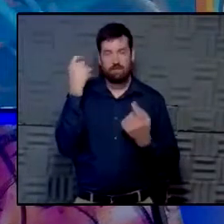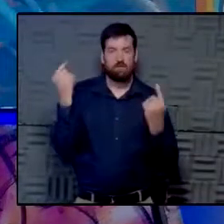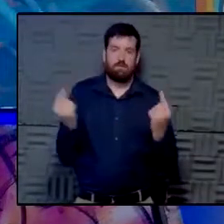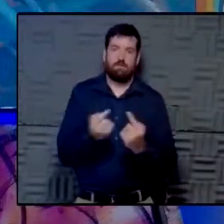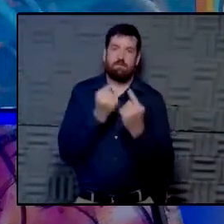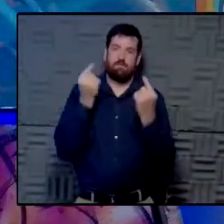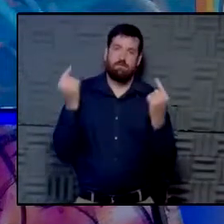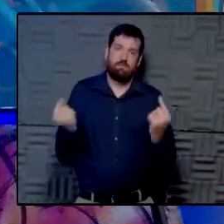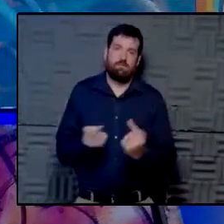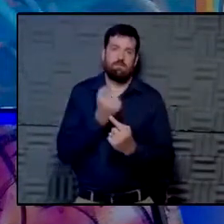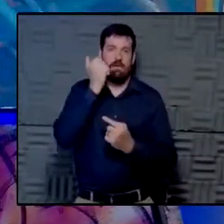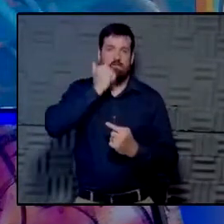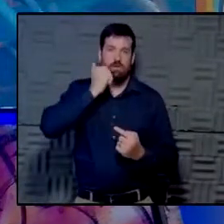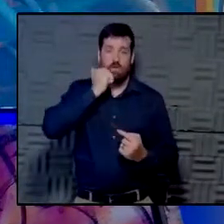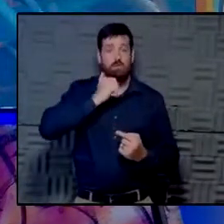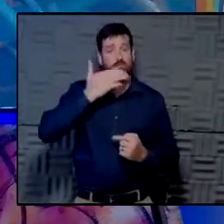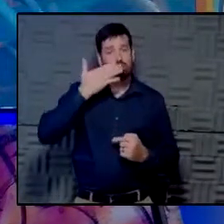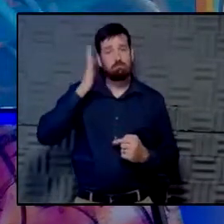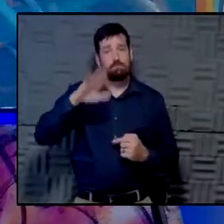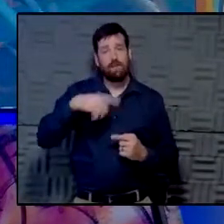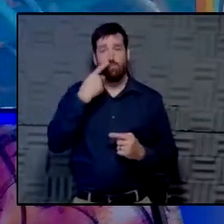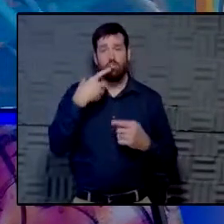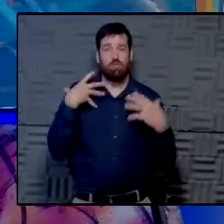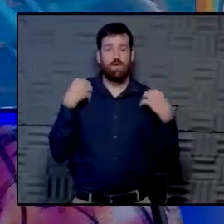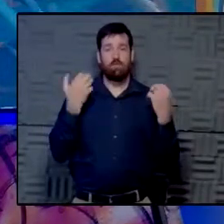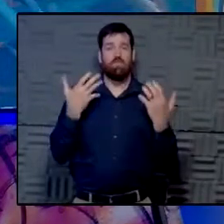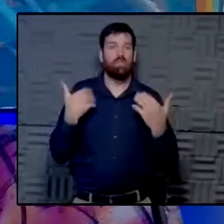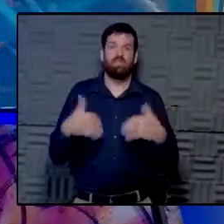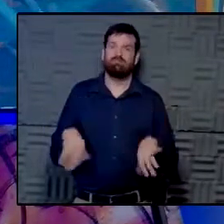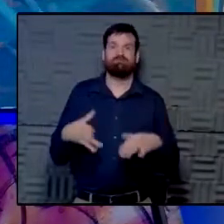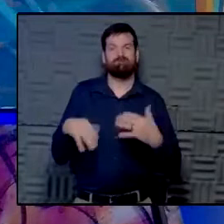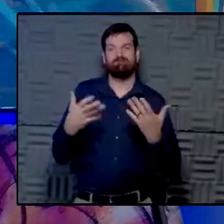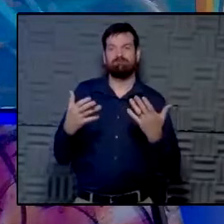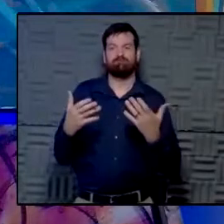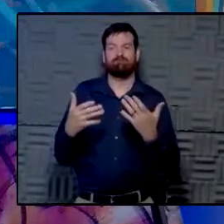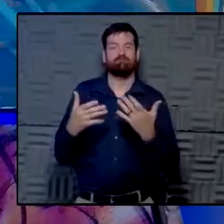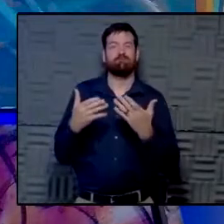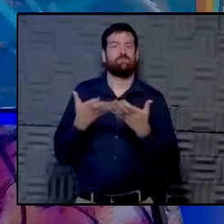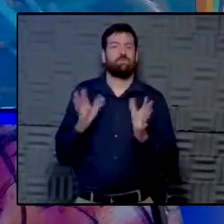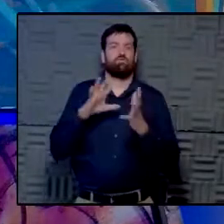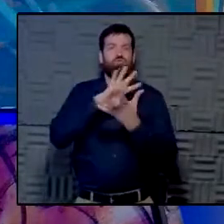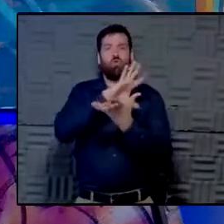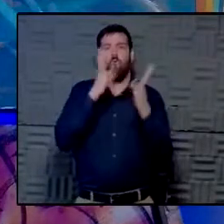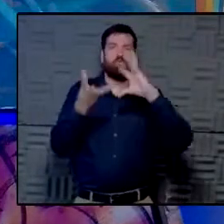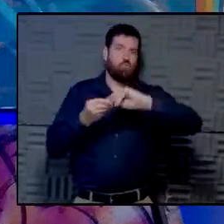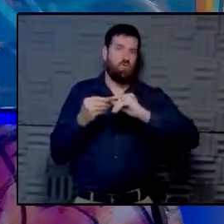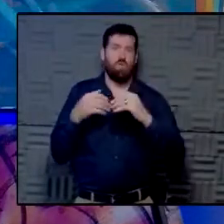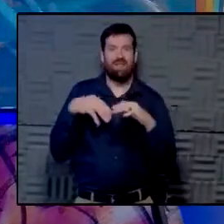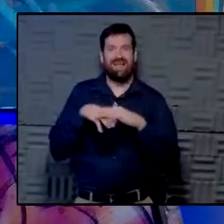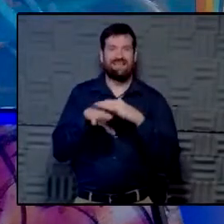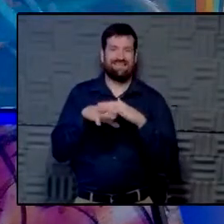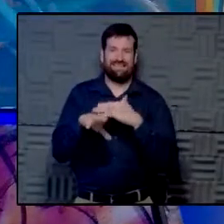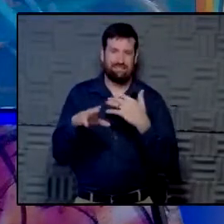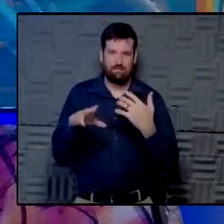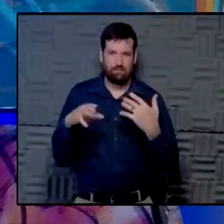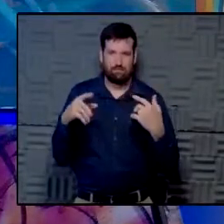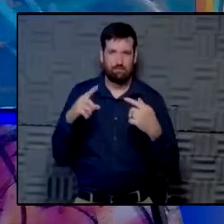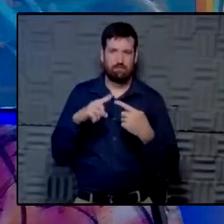Poor oral health. So I think that poor oral health is maybe more a function of just general overall access to adequate health